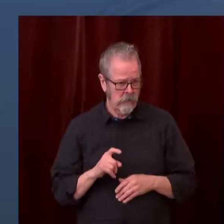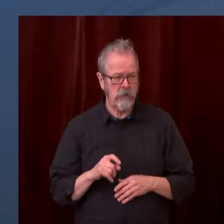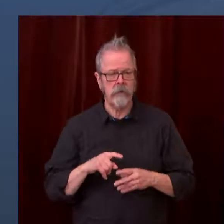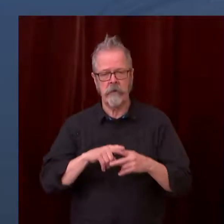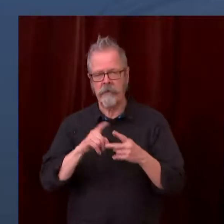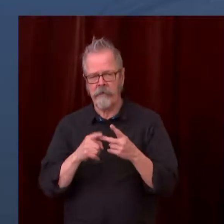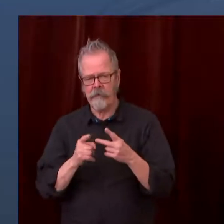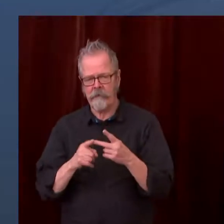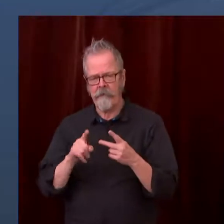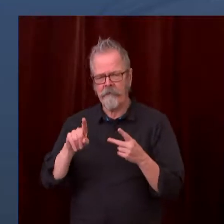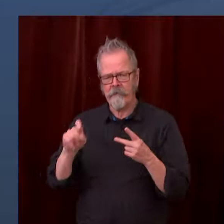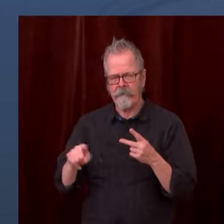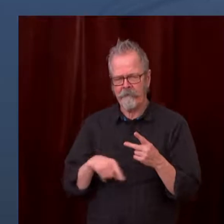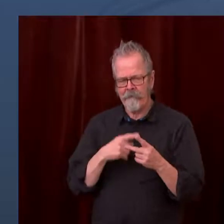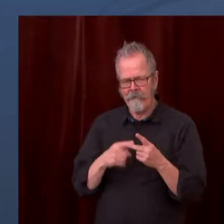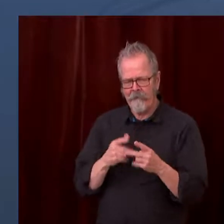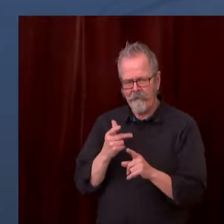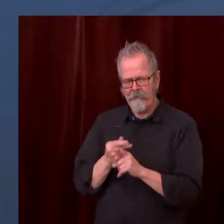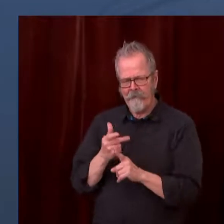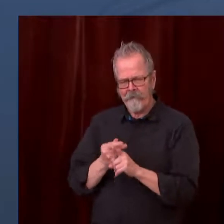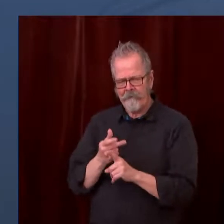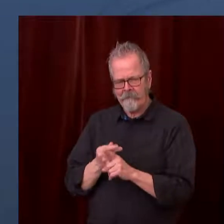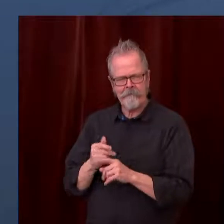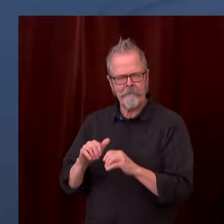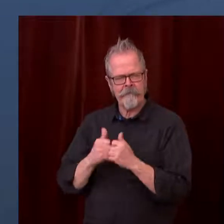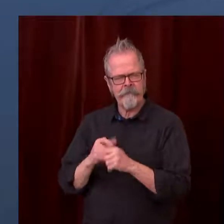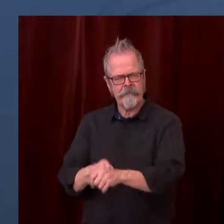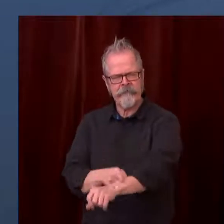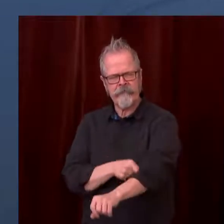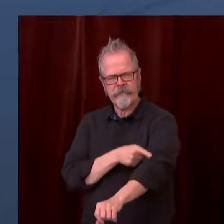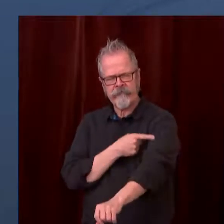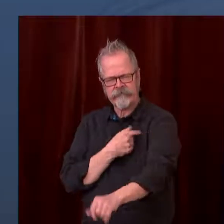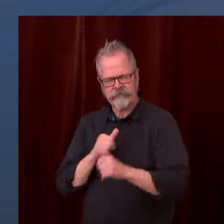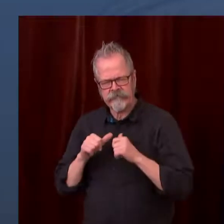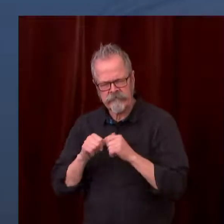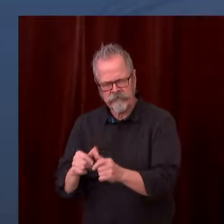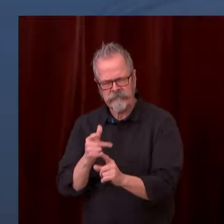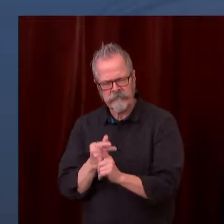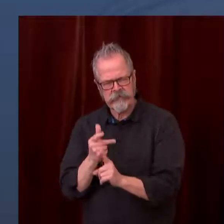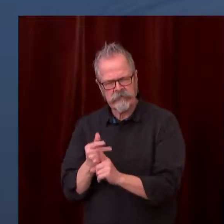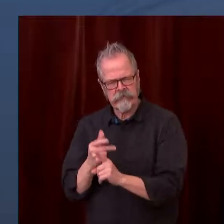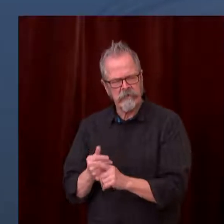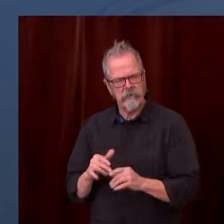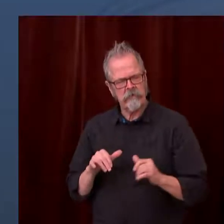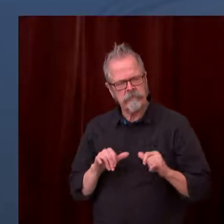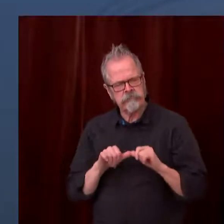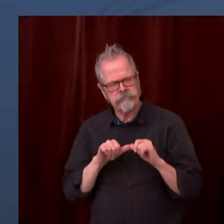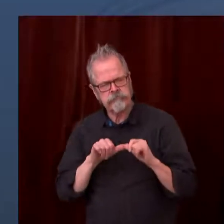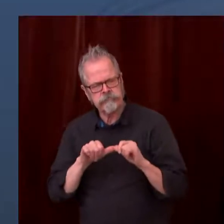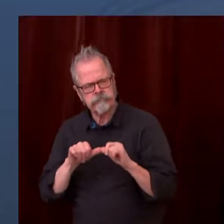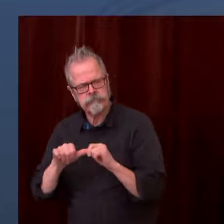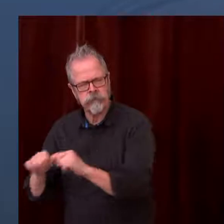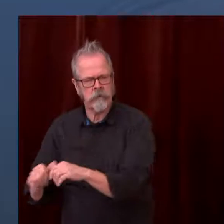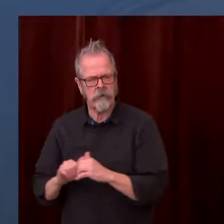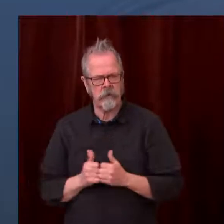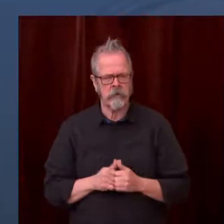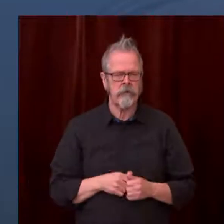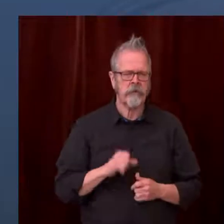so there's a lot on the vaccine side that we continue to watch when it comes to